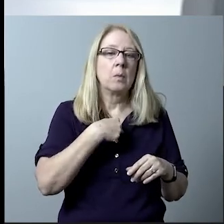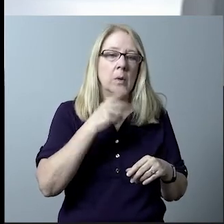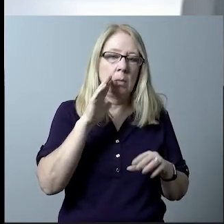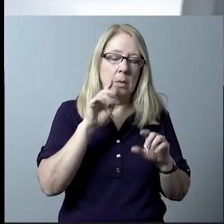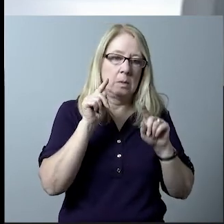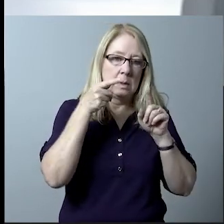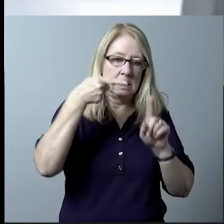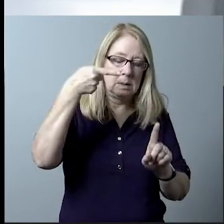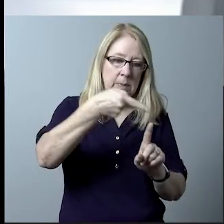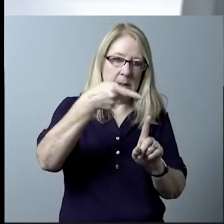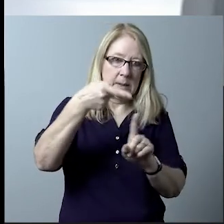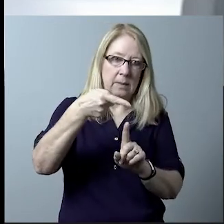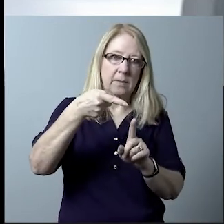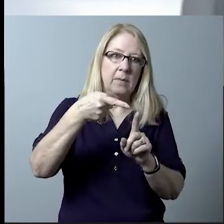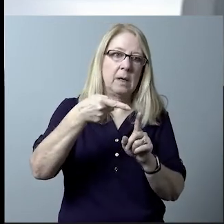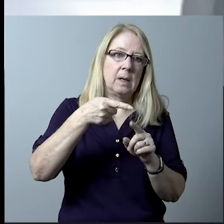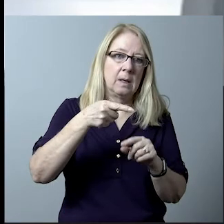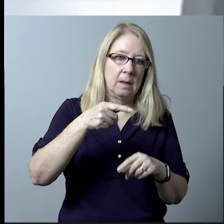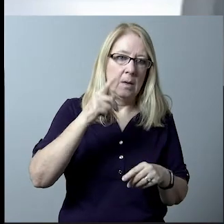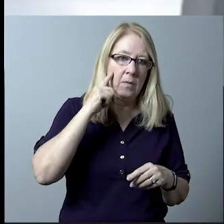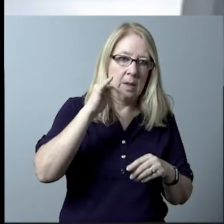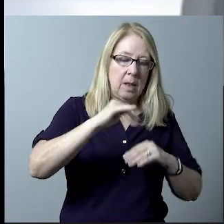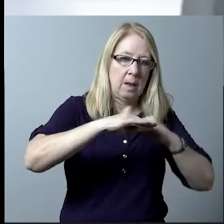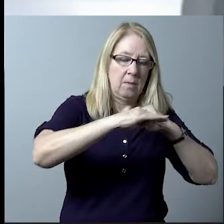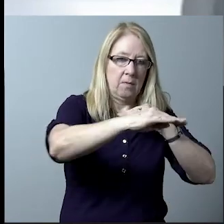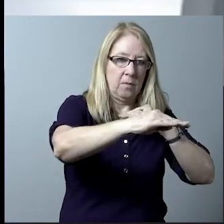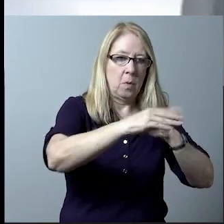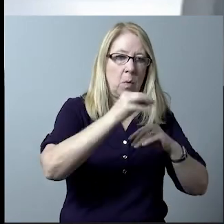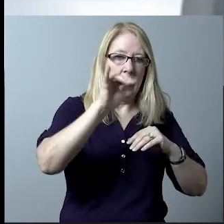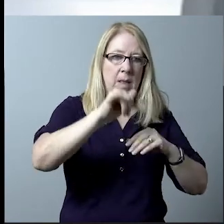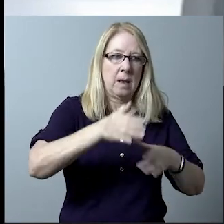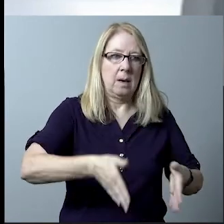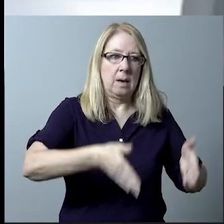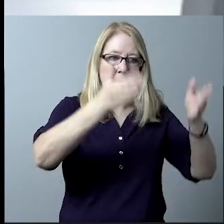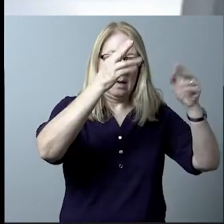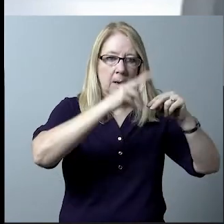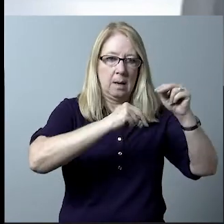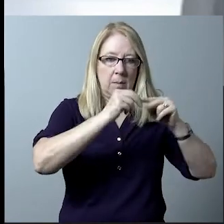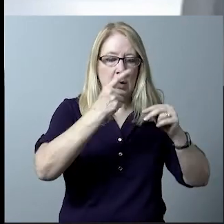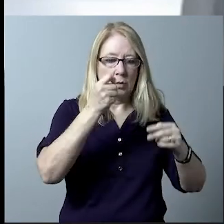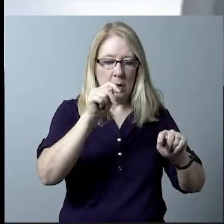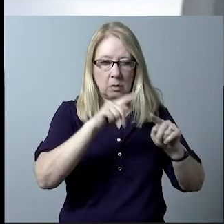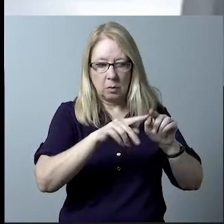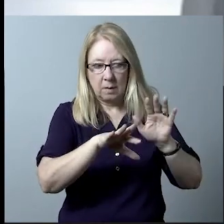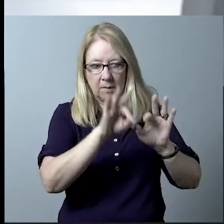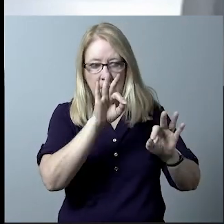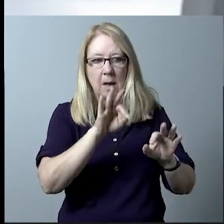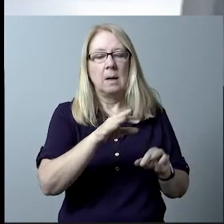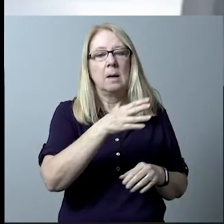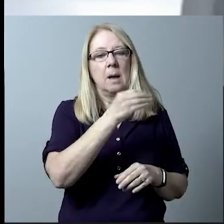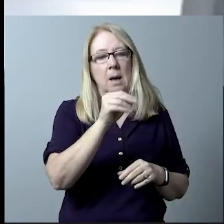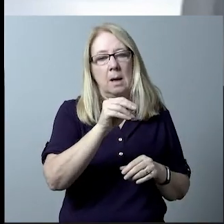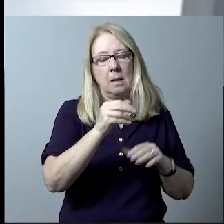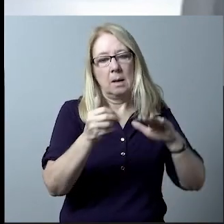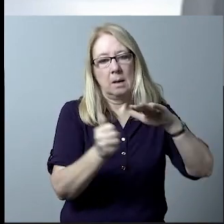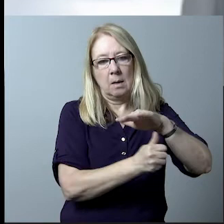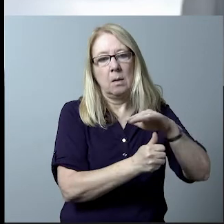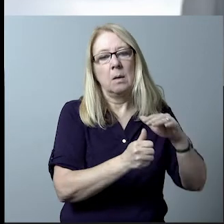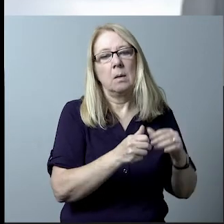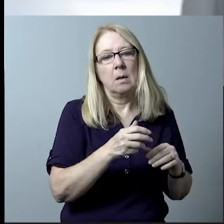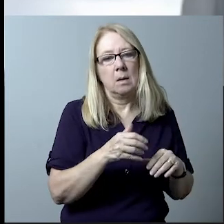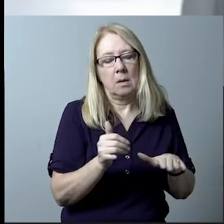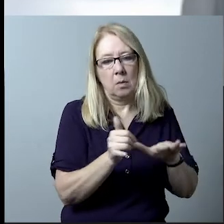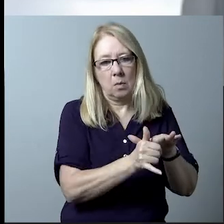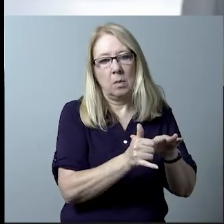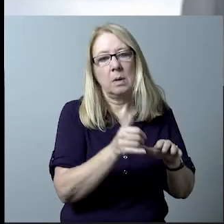residential hall, then we will go in and do very targeted testing, maybe on the rest of that floor or that building, so that we can try to identify and isolate